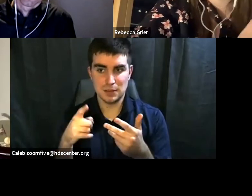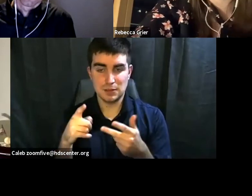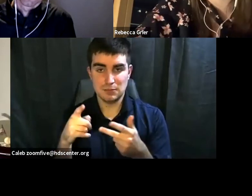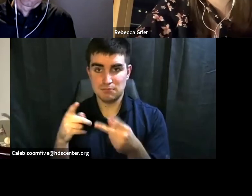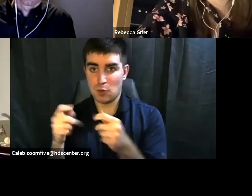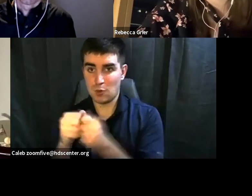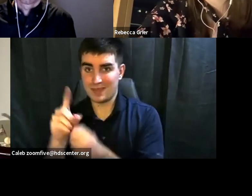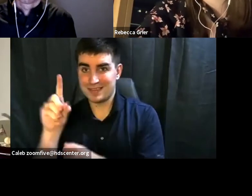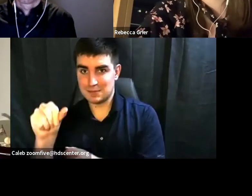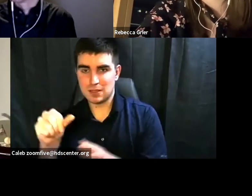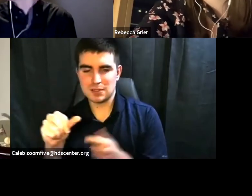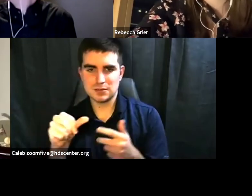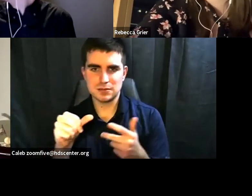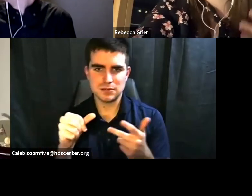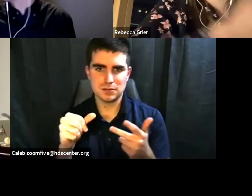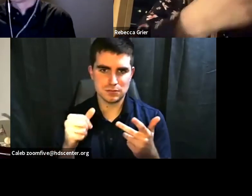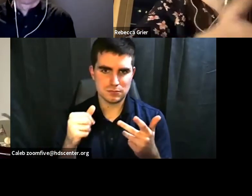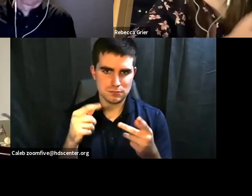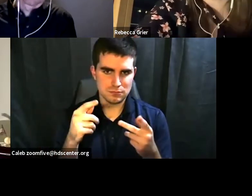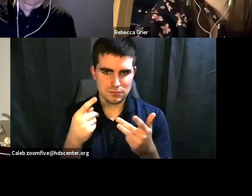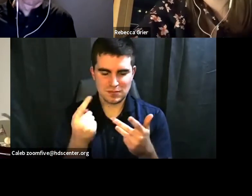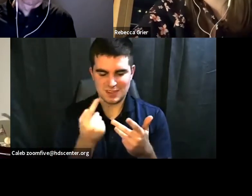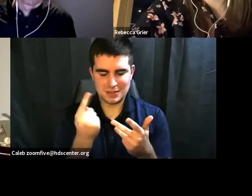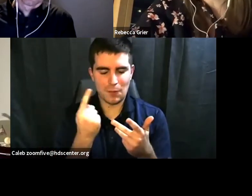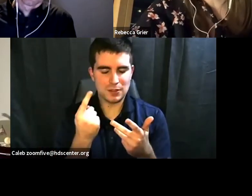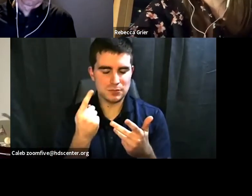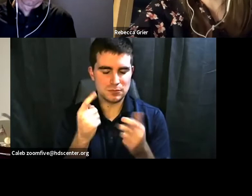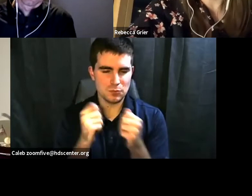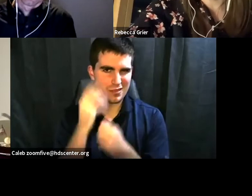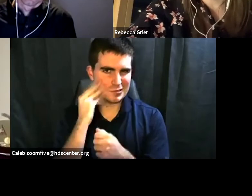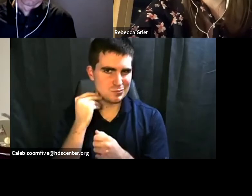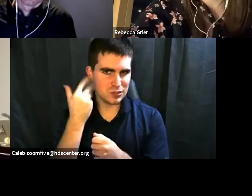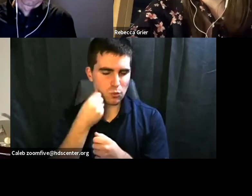true human factors user experience person would consider it for everyone.